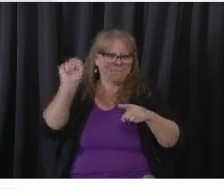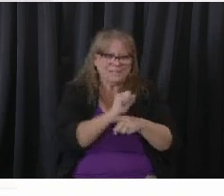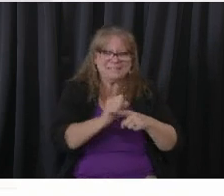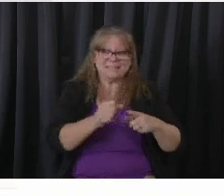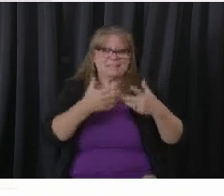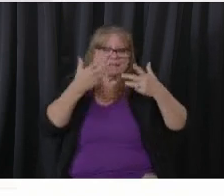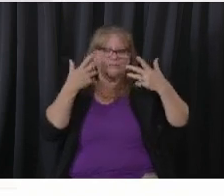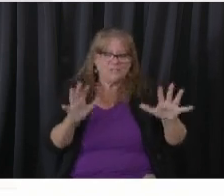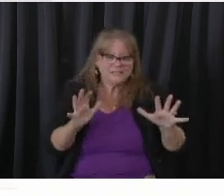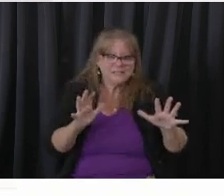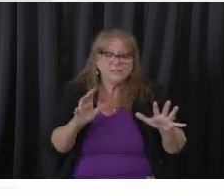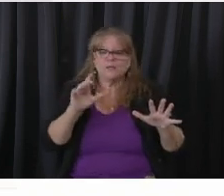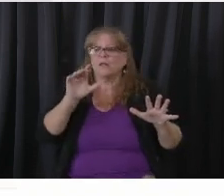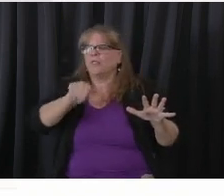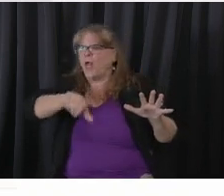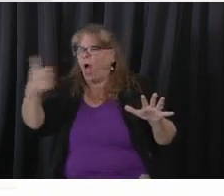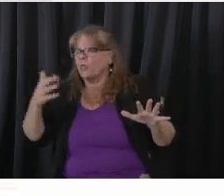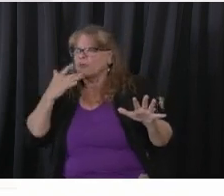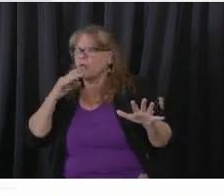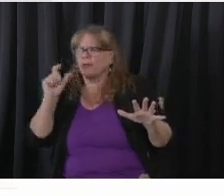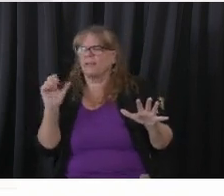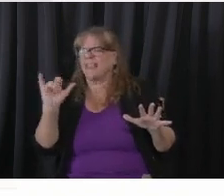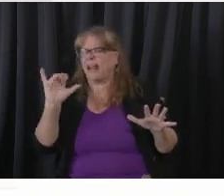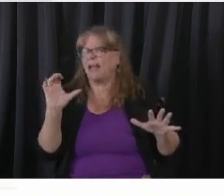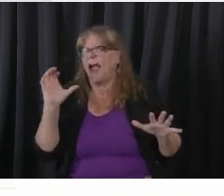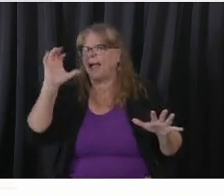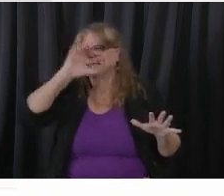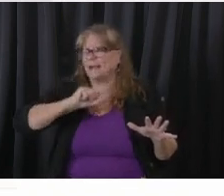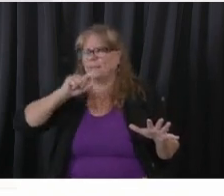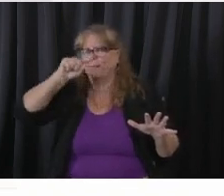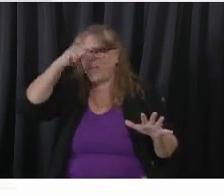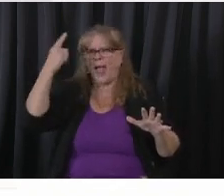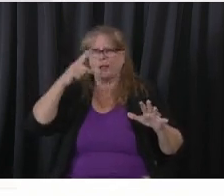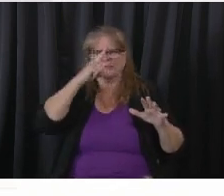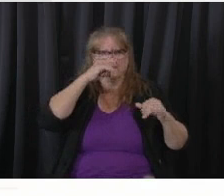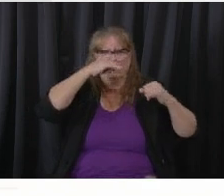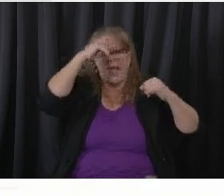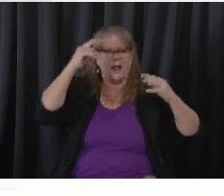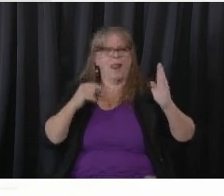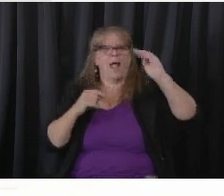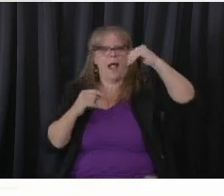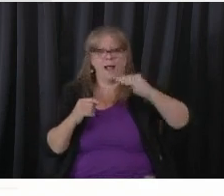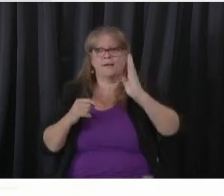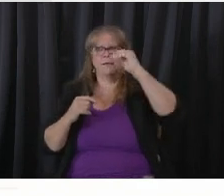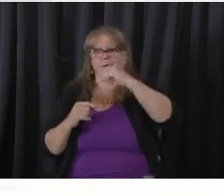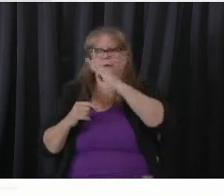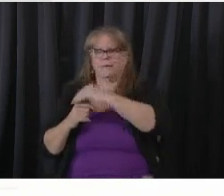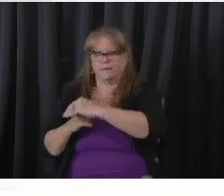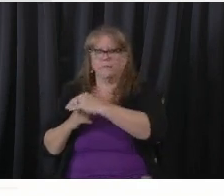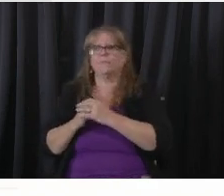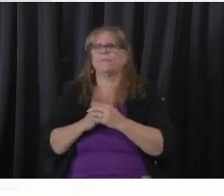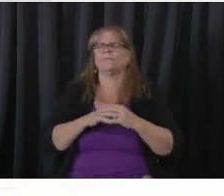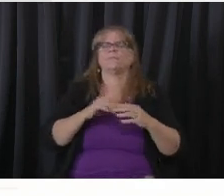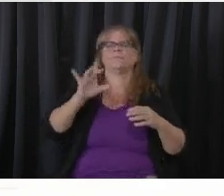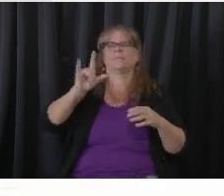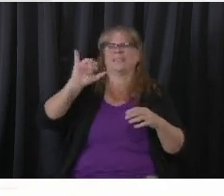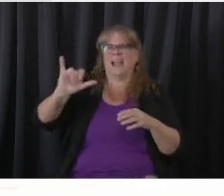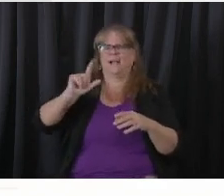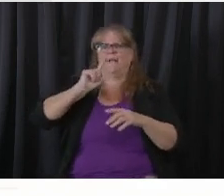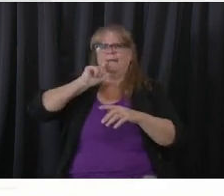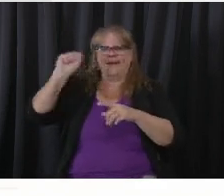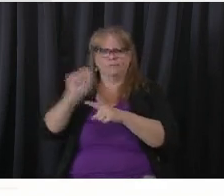over time, that is the number of hospitalizations that have occurred in the state. And that is compared to a green line and a red line here, which are